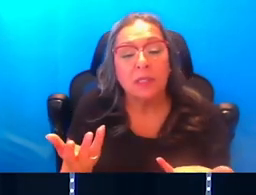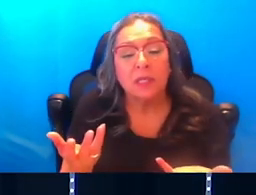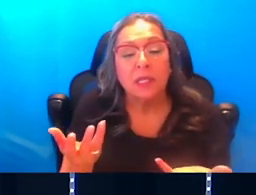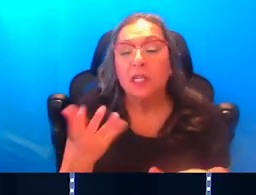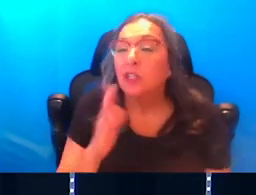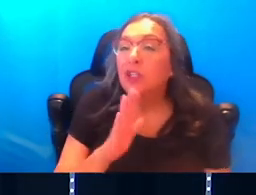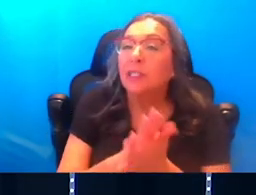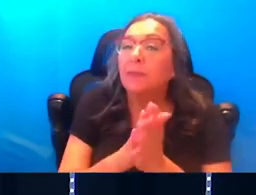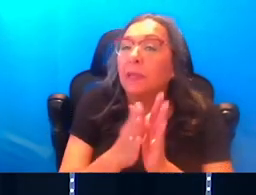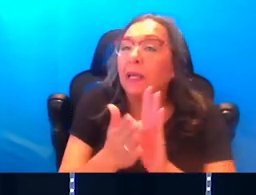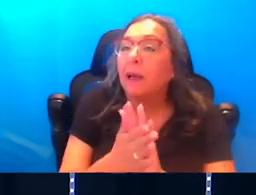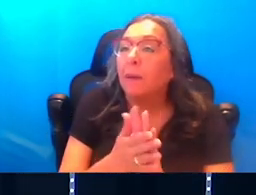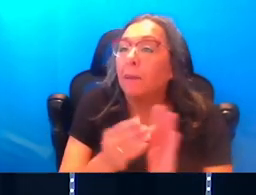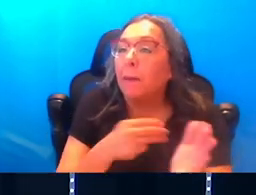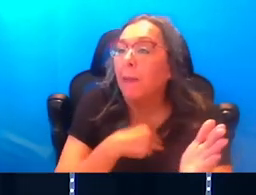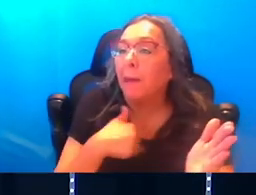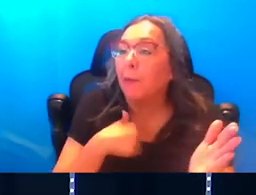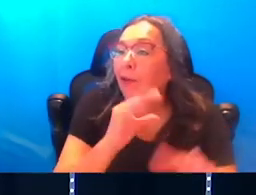membership roster.